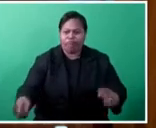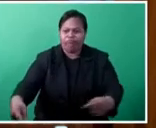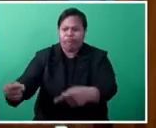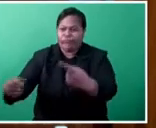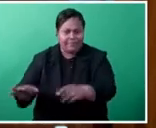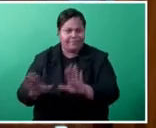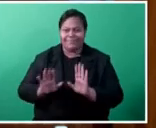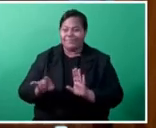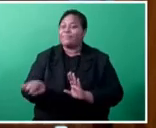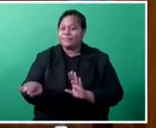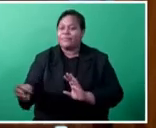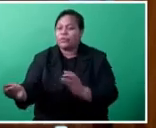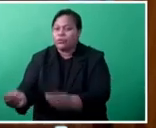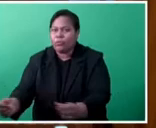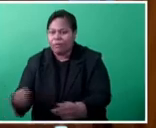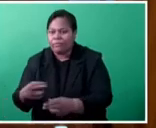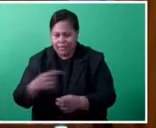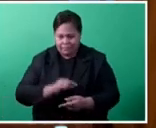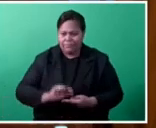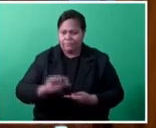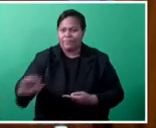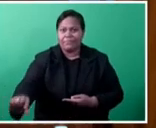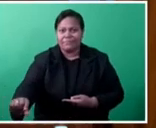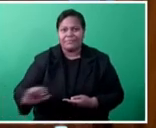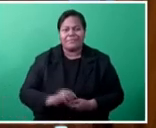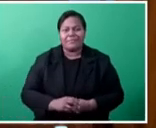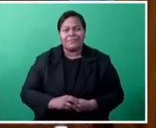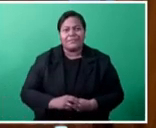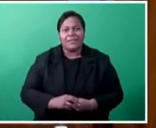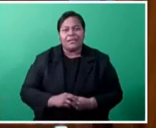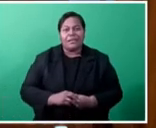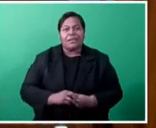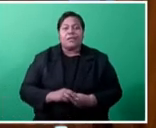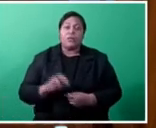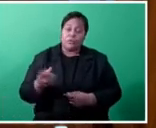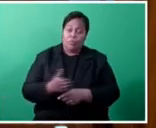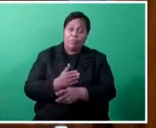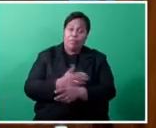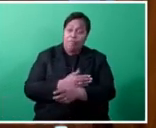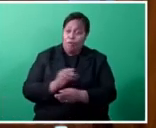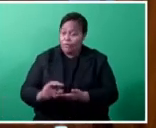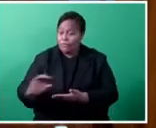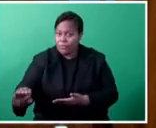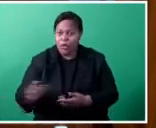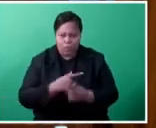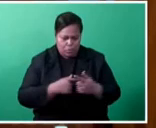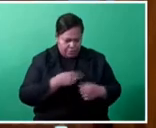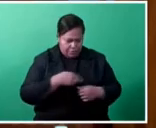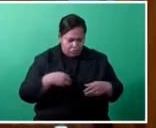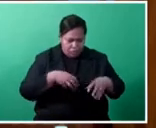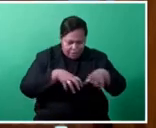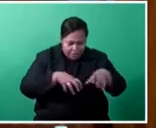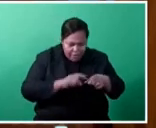landowners. In every aspect of the Ministry's service, consultation will be done prior to the execution of the Ministry's scheduled programs and